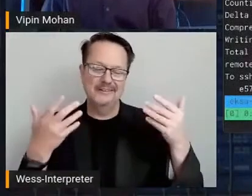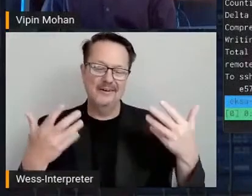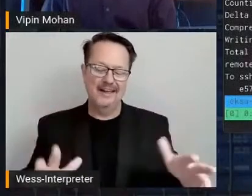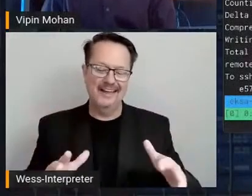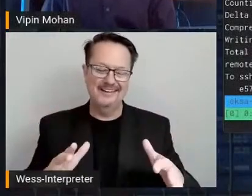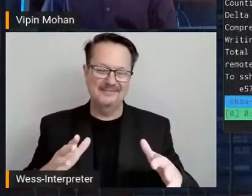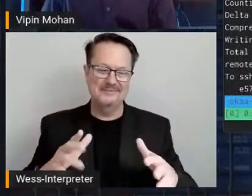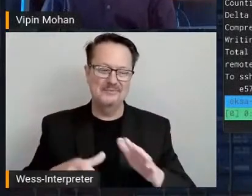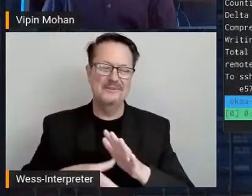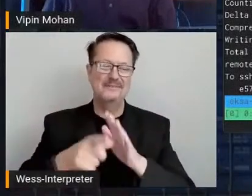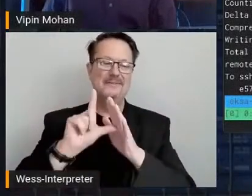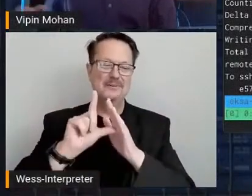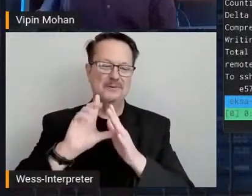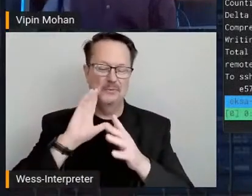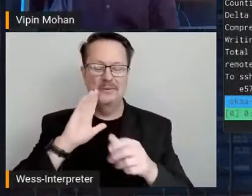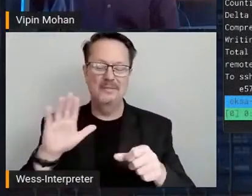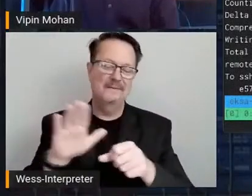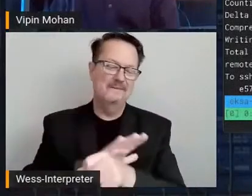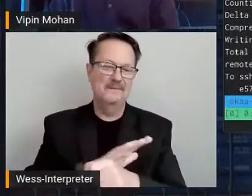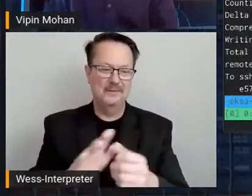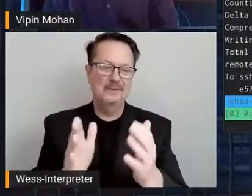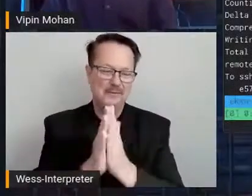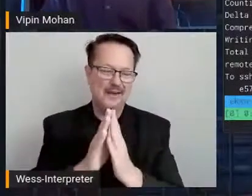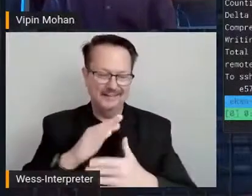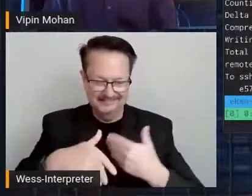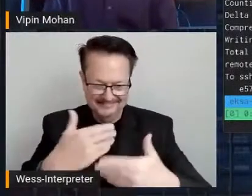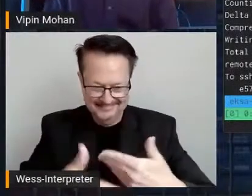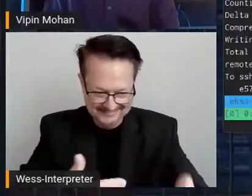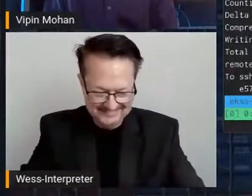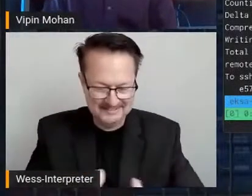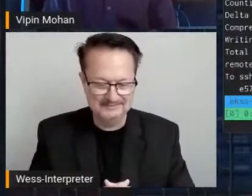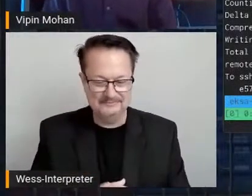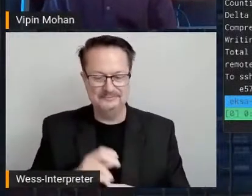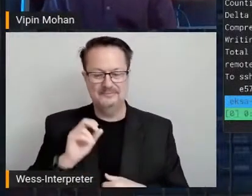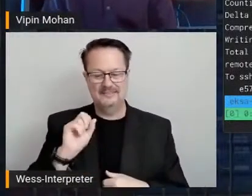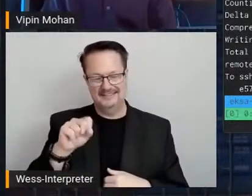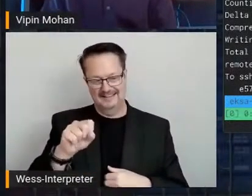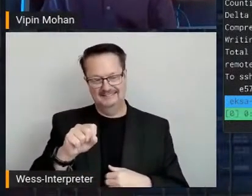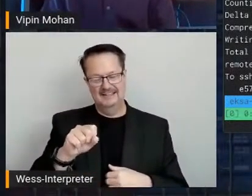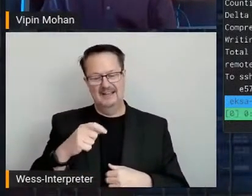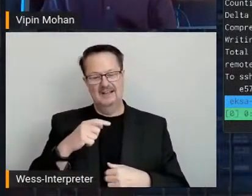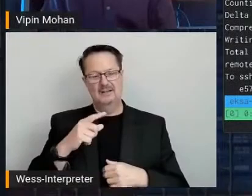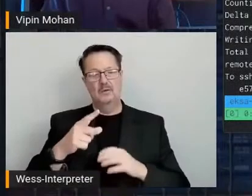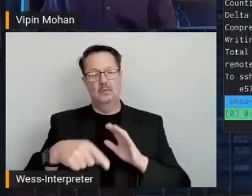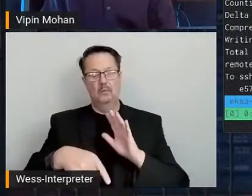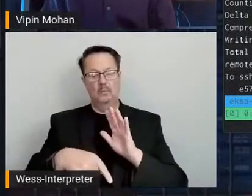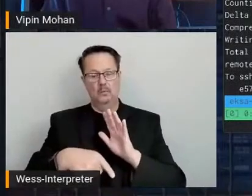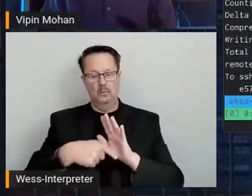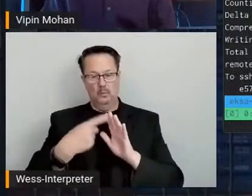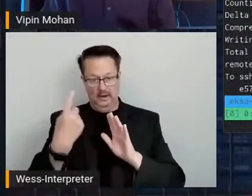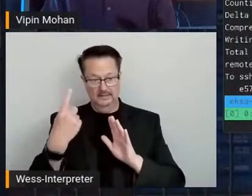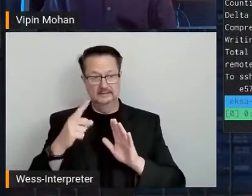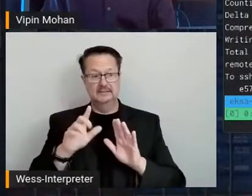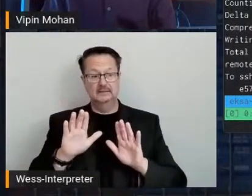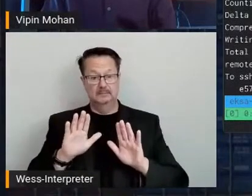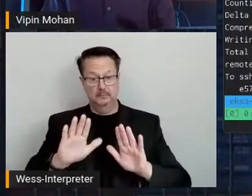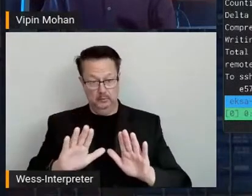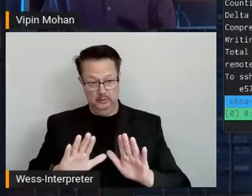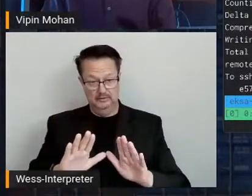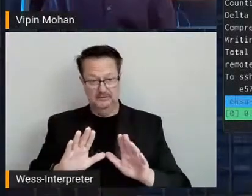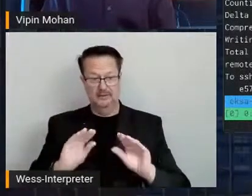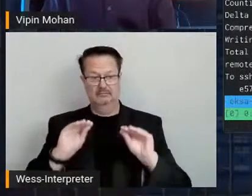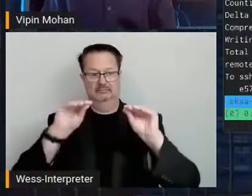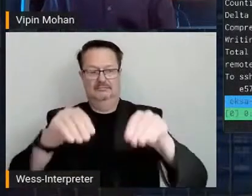through the actual full pull request. Yeah. Yeah, so once it gets pushed, you would see